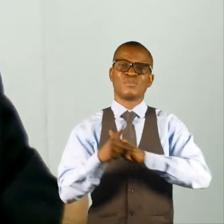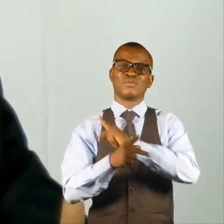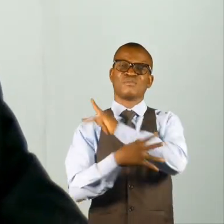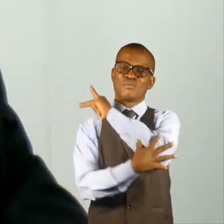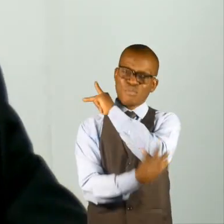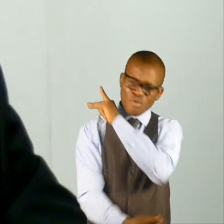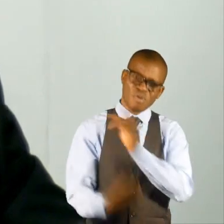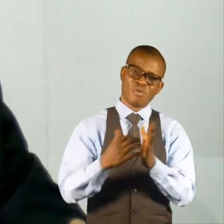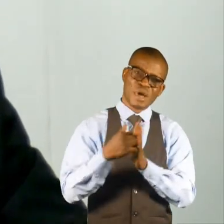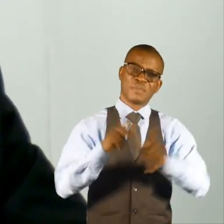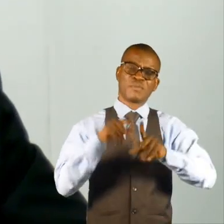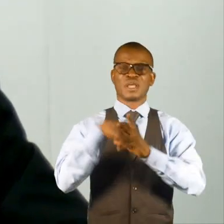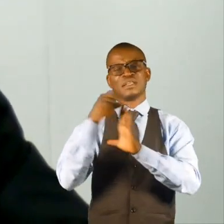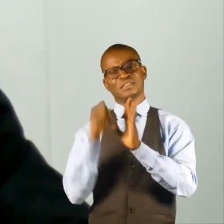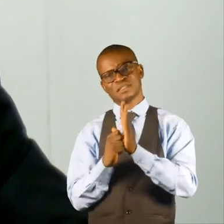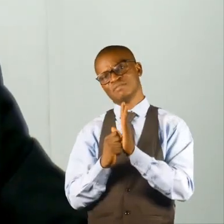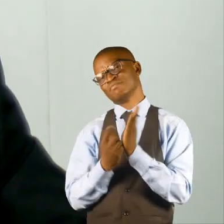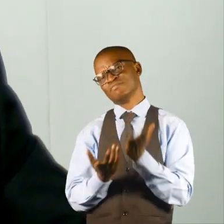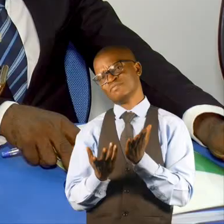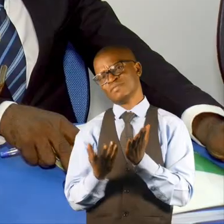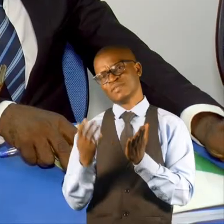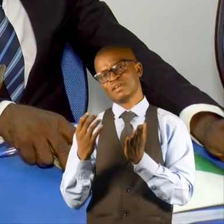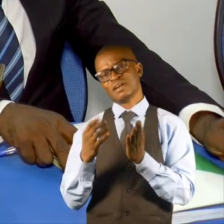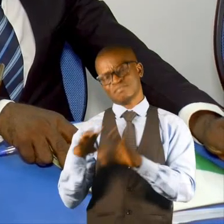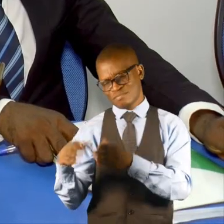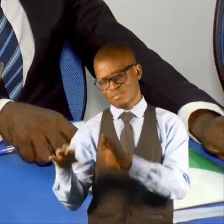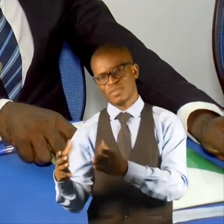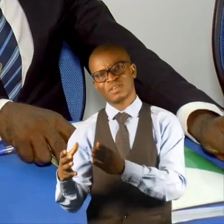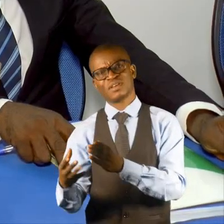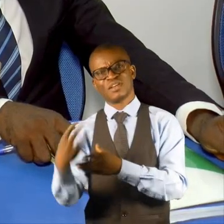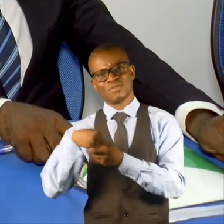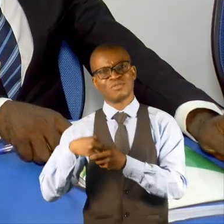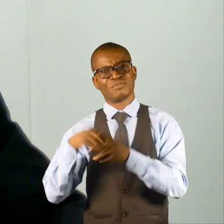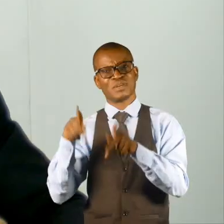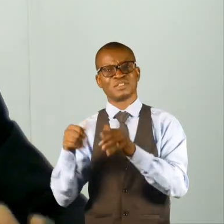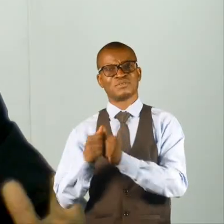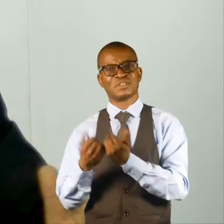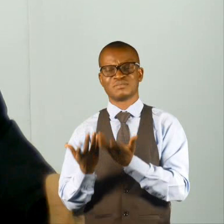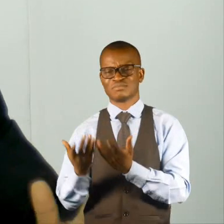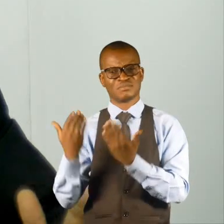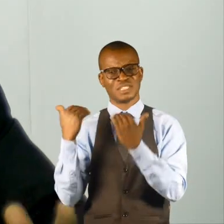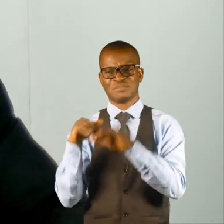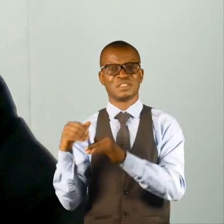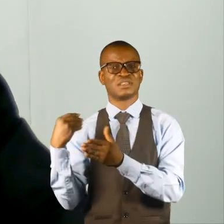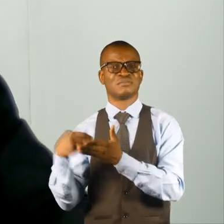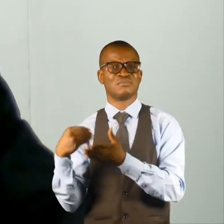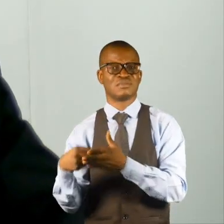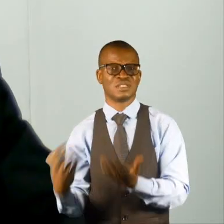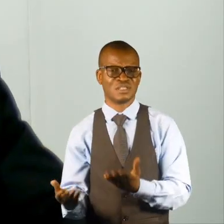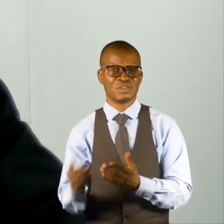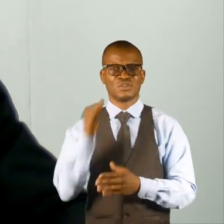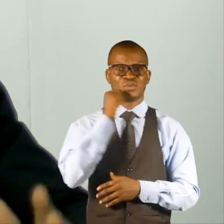indigent, vulnerable residents of the state. I'm usually found in this category persons with limited status in terms of